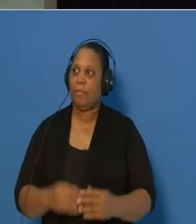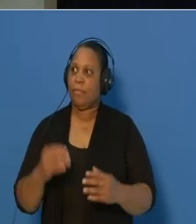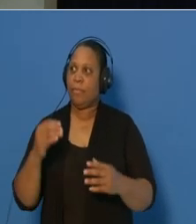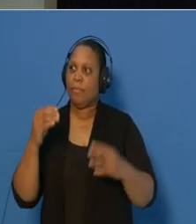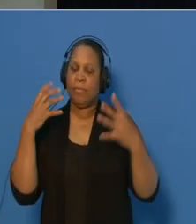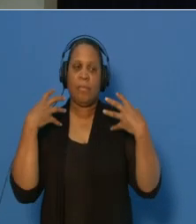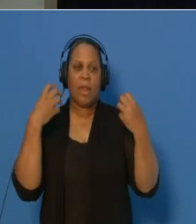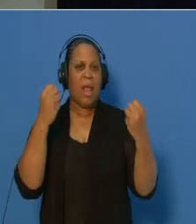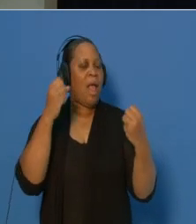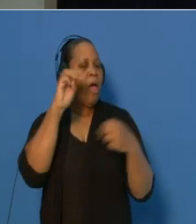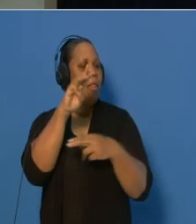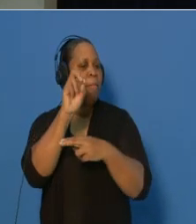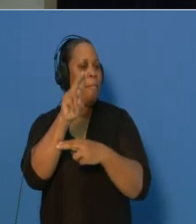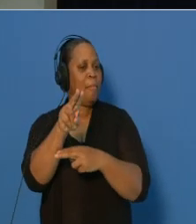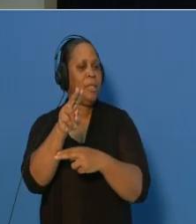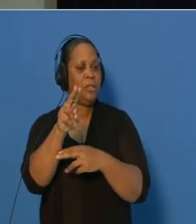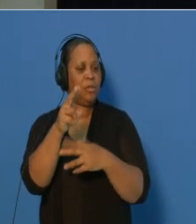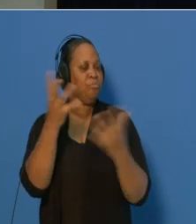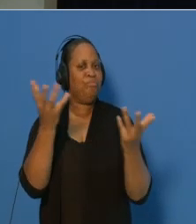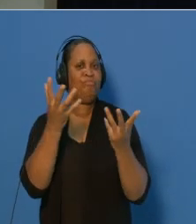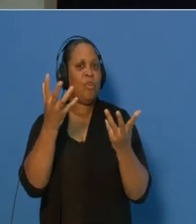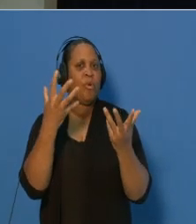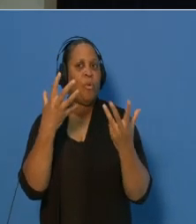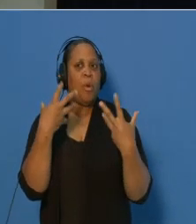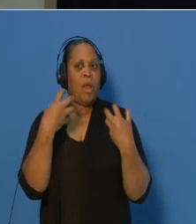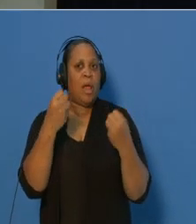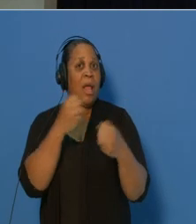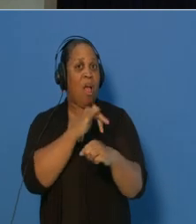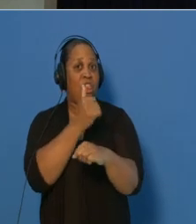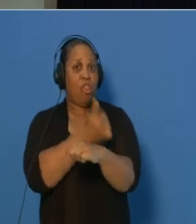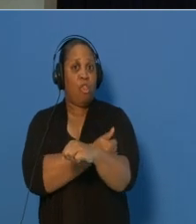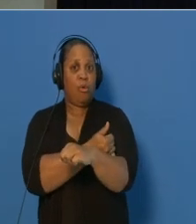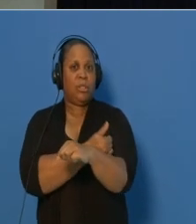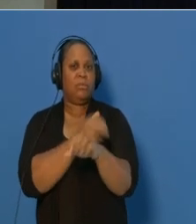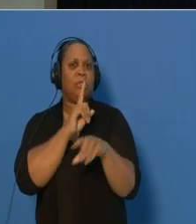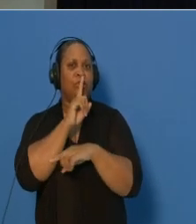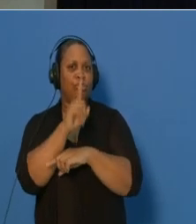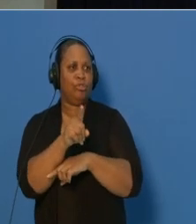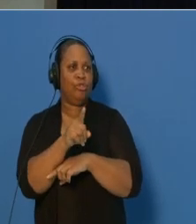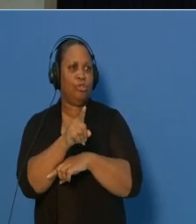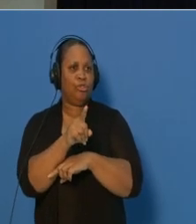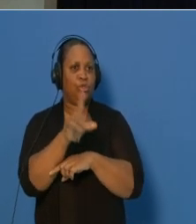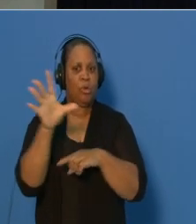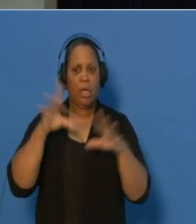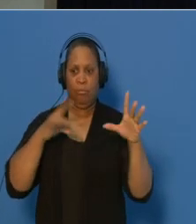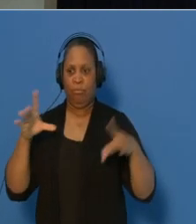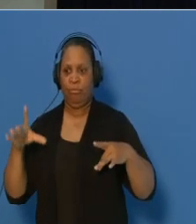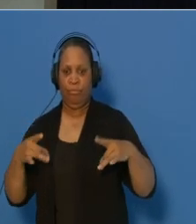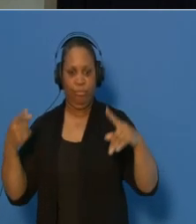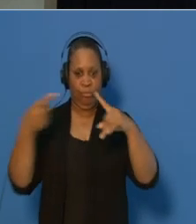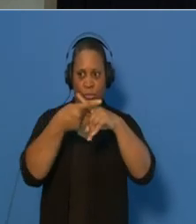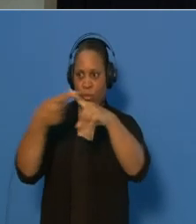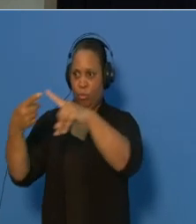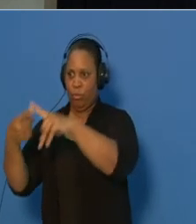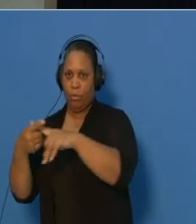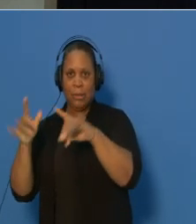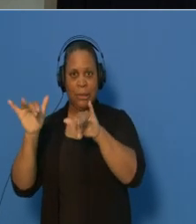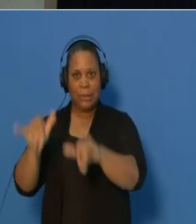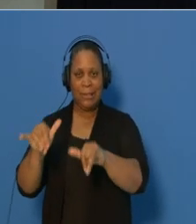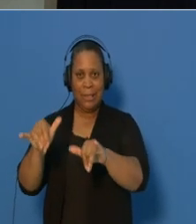Minister, what are the health authorities doing to ensure that cross-infections don't occur between persons staying at the